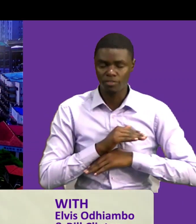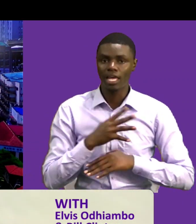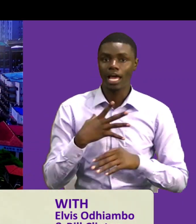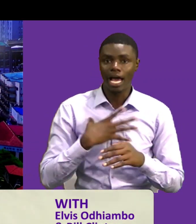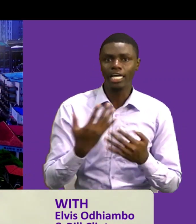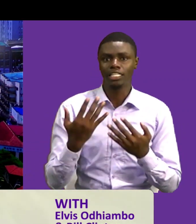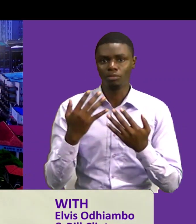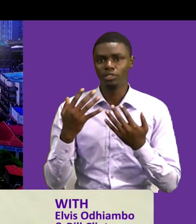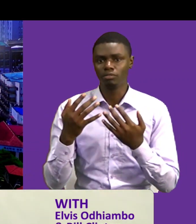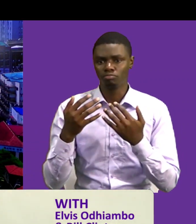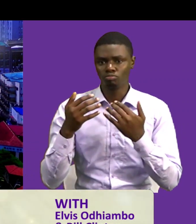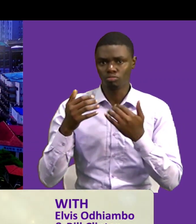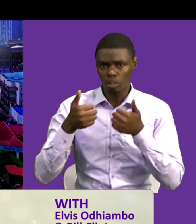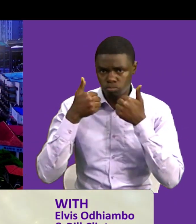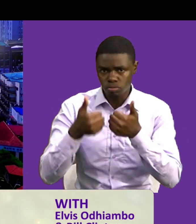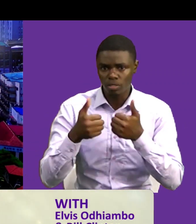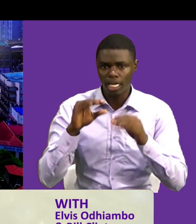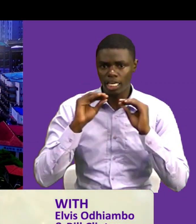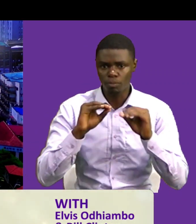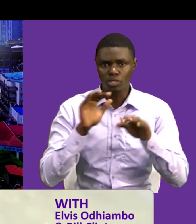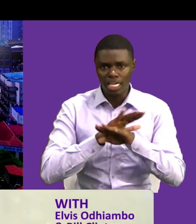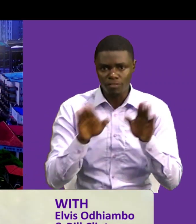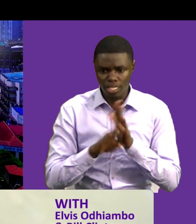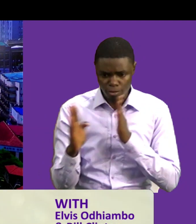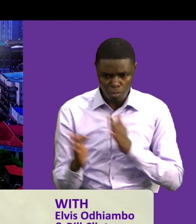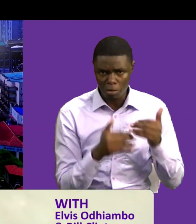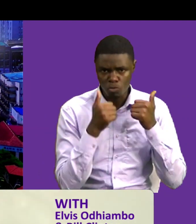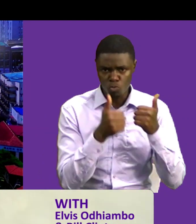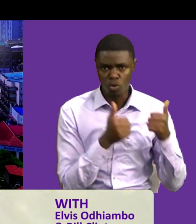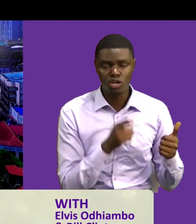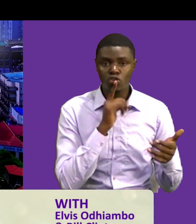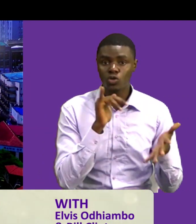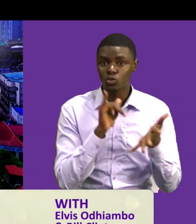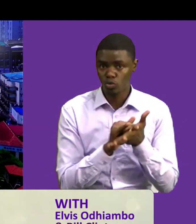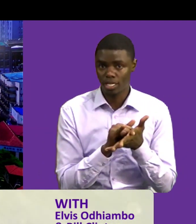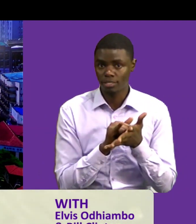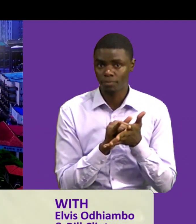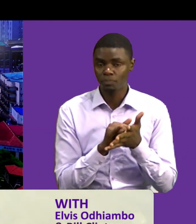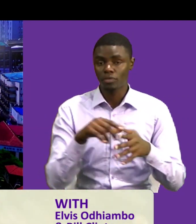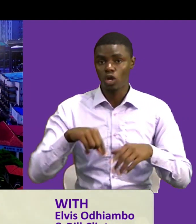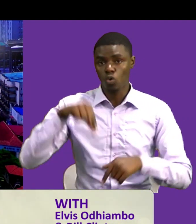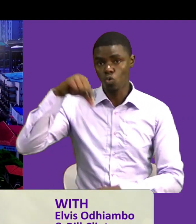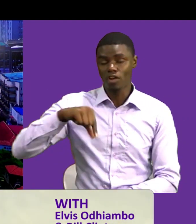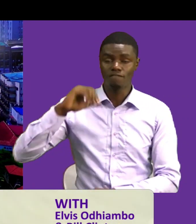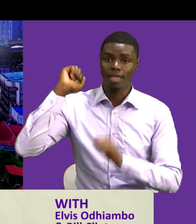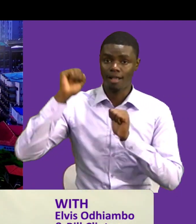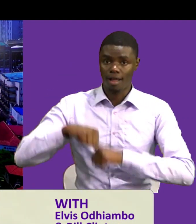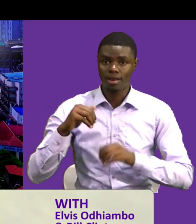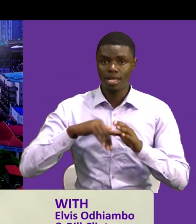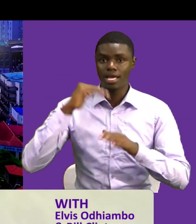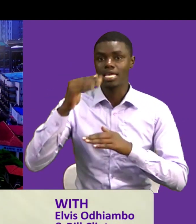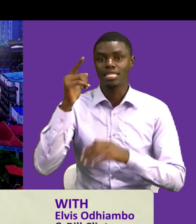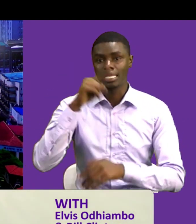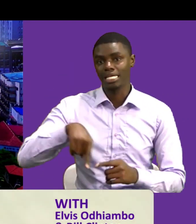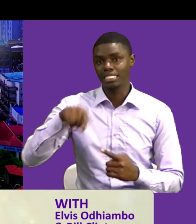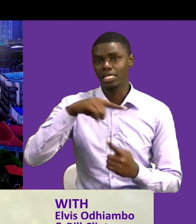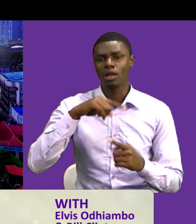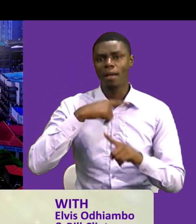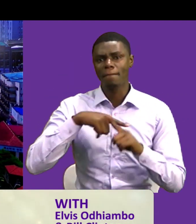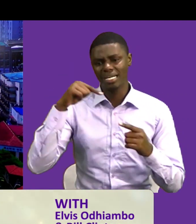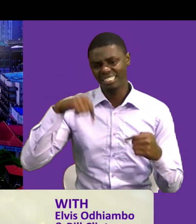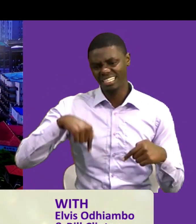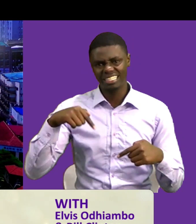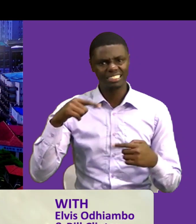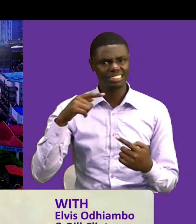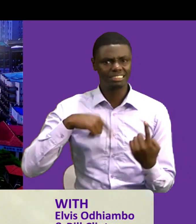least settle, they put everything in order so that they may at least qualify in the next round. But this